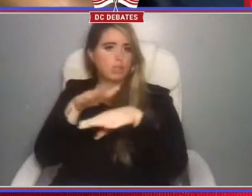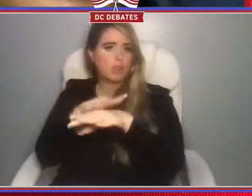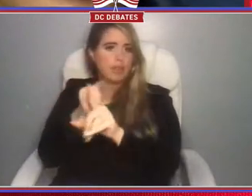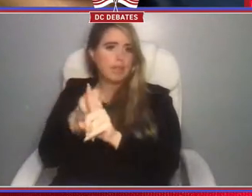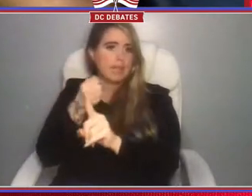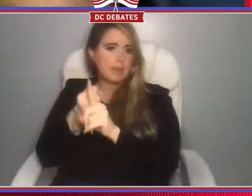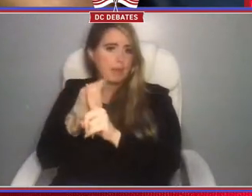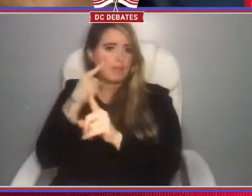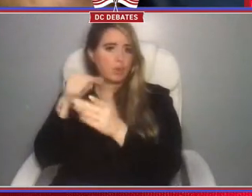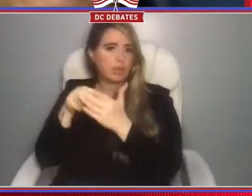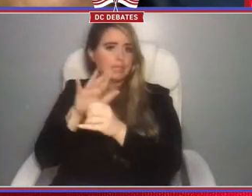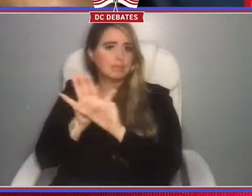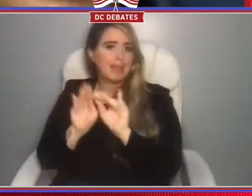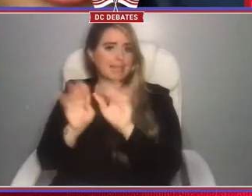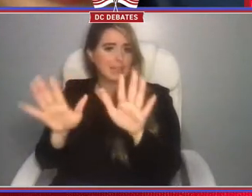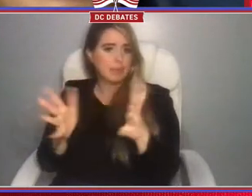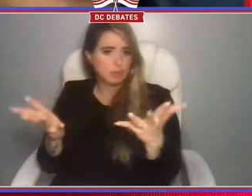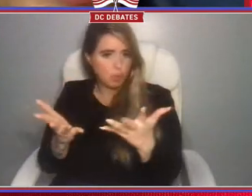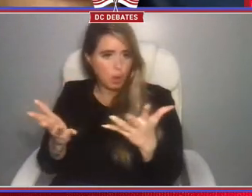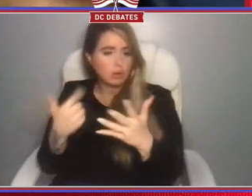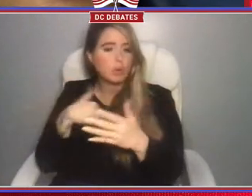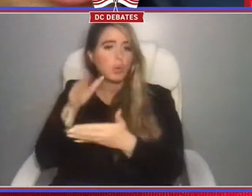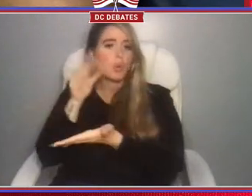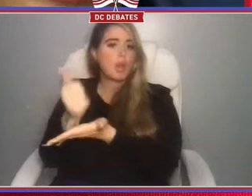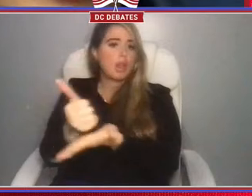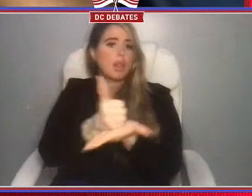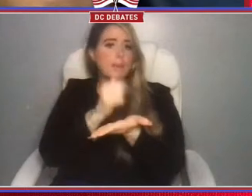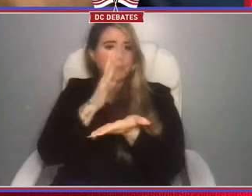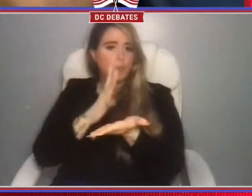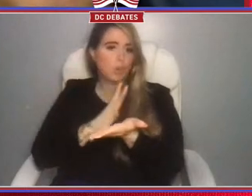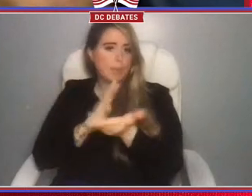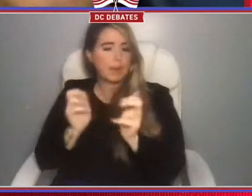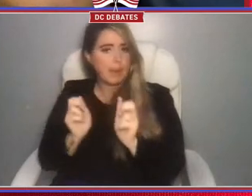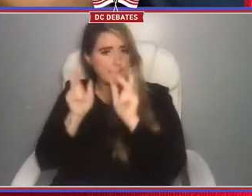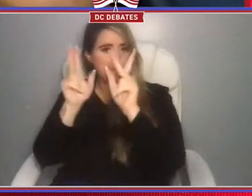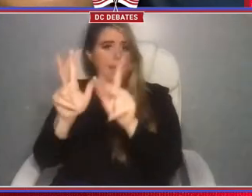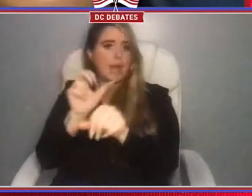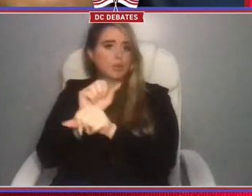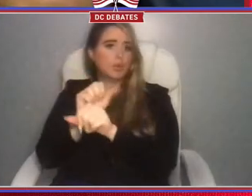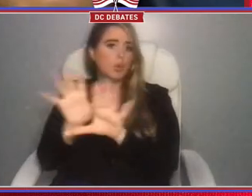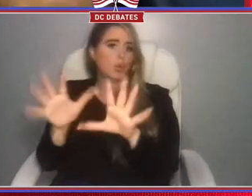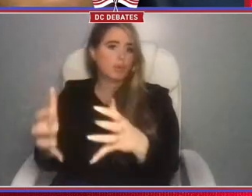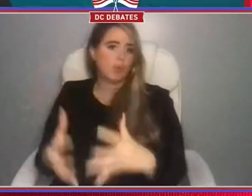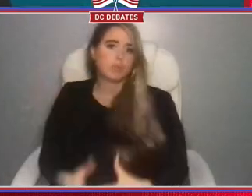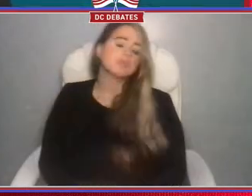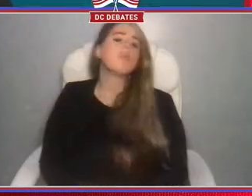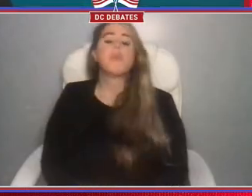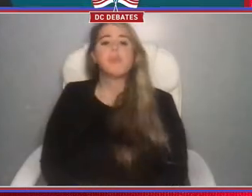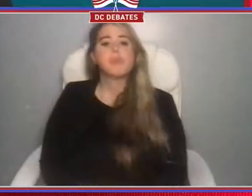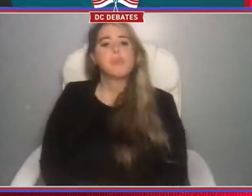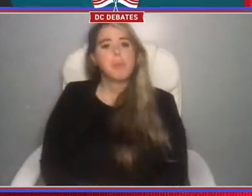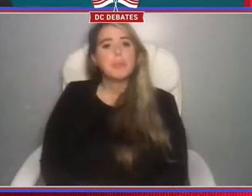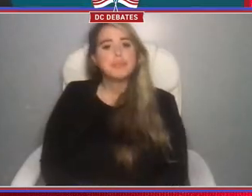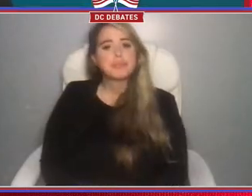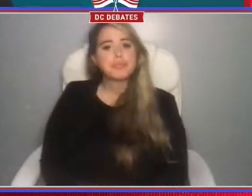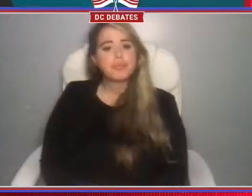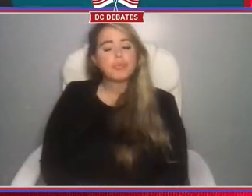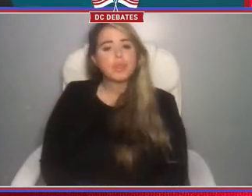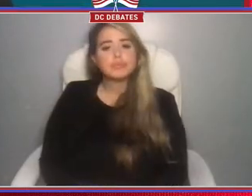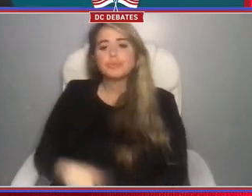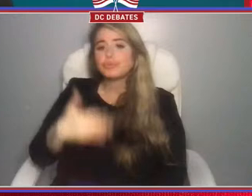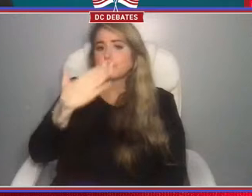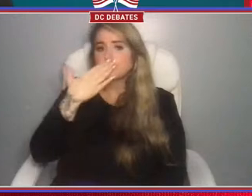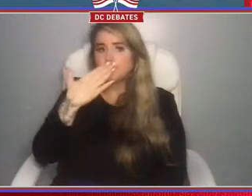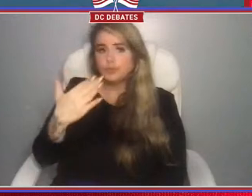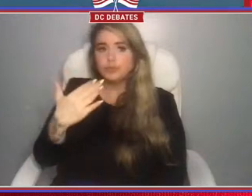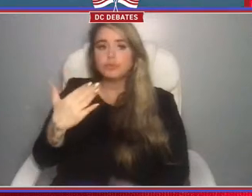that is getting and helping women get back to the workforce. Thank you, Mayor Bowser. And now